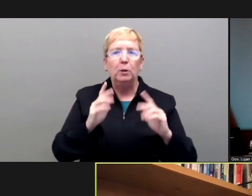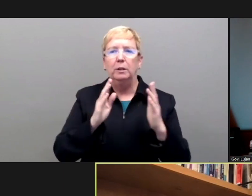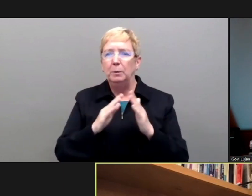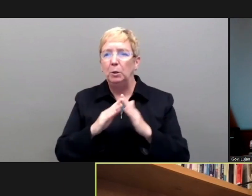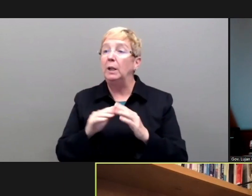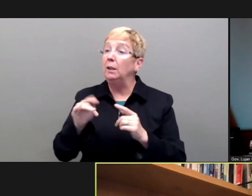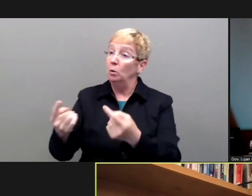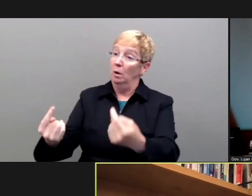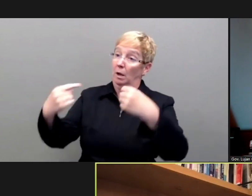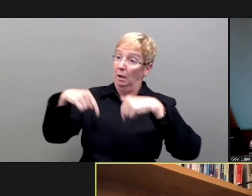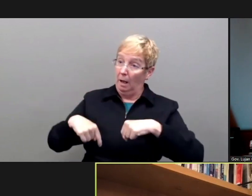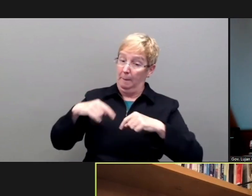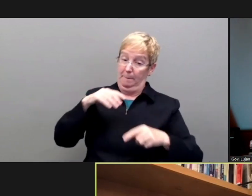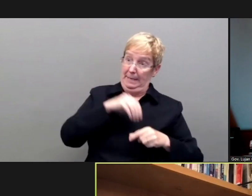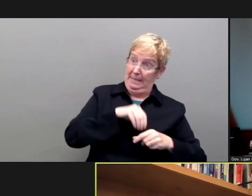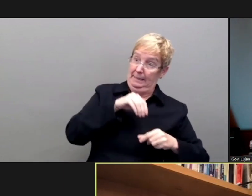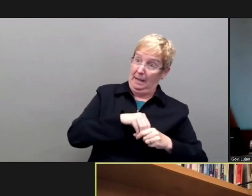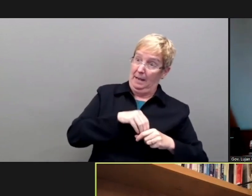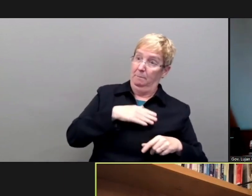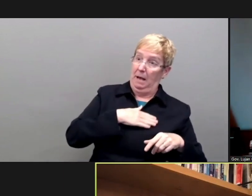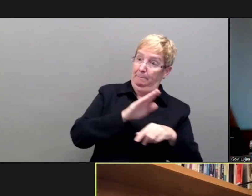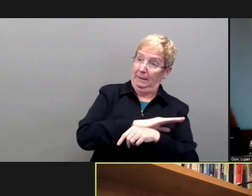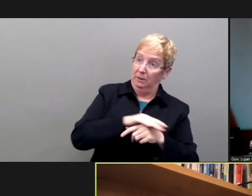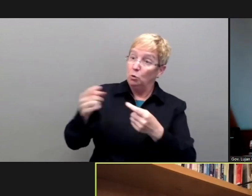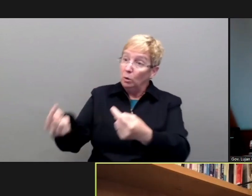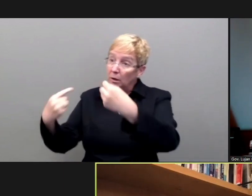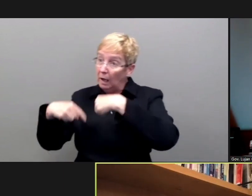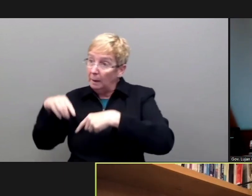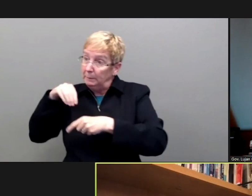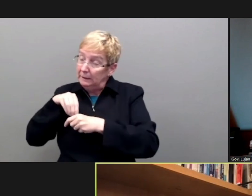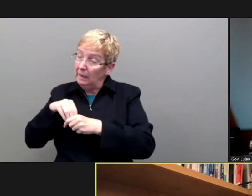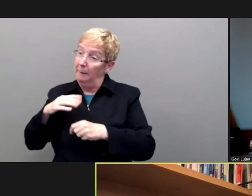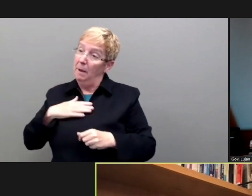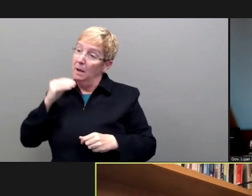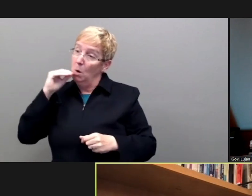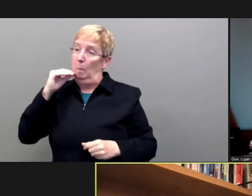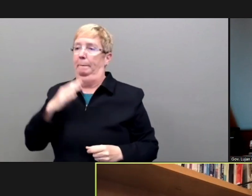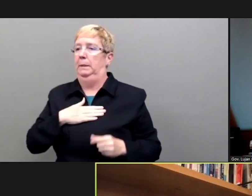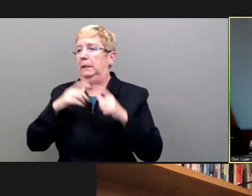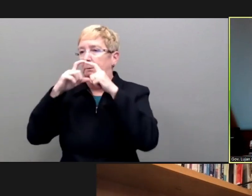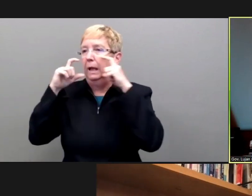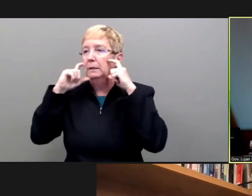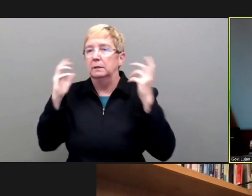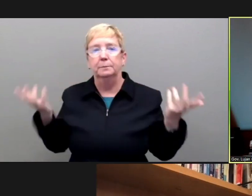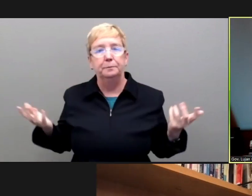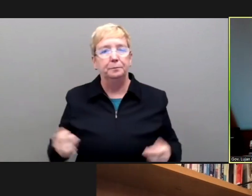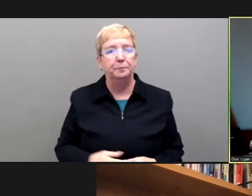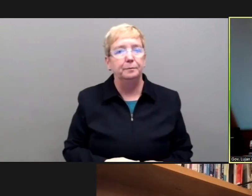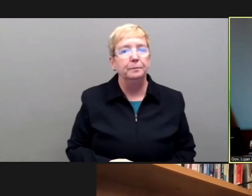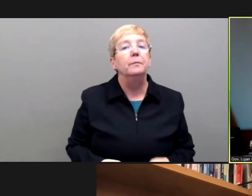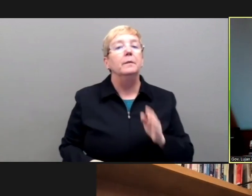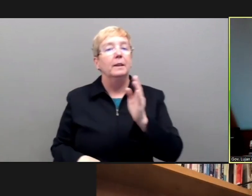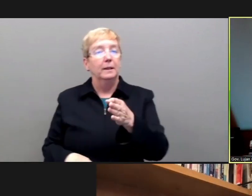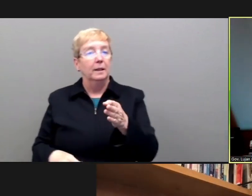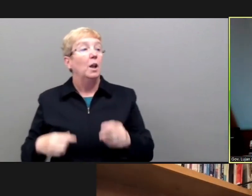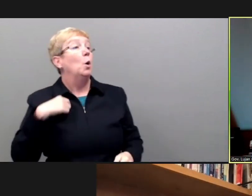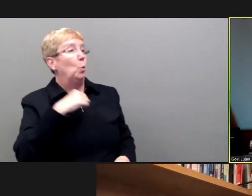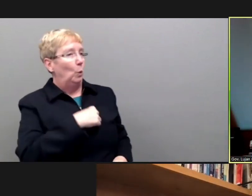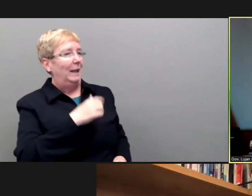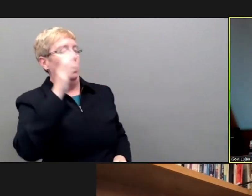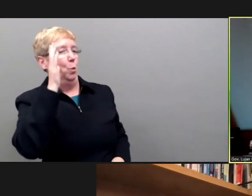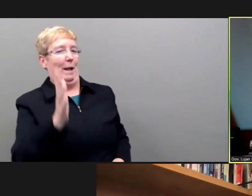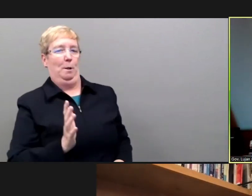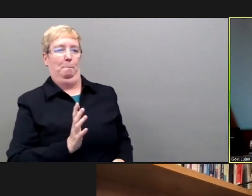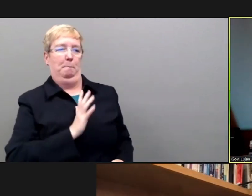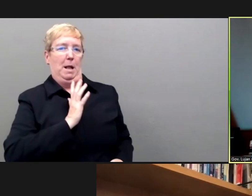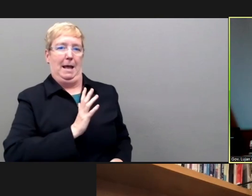indoors, businesses or wherever, to keep their masks on. Thanks. Although we're going to do that politely, we're not going to